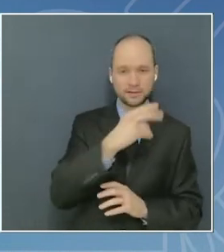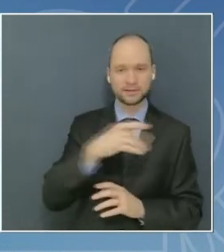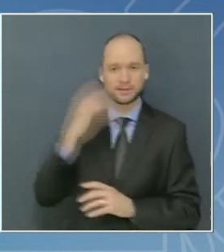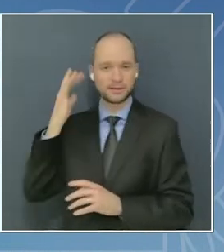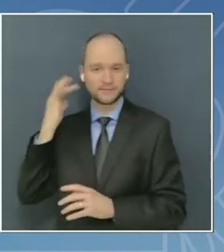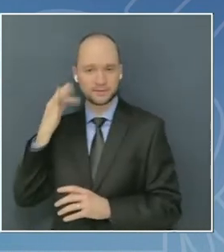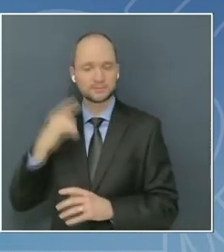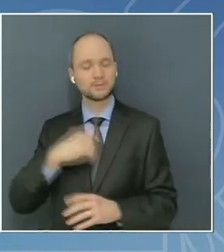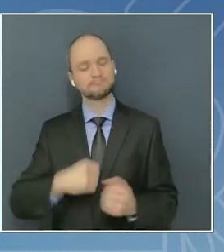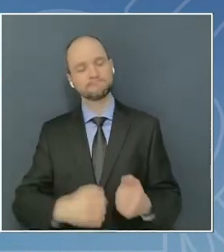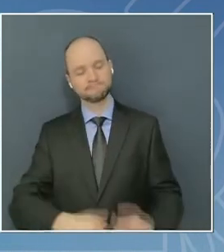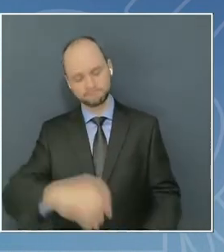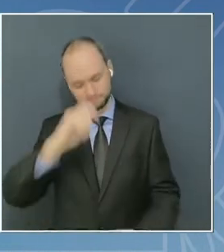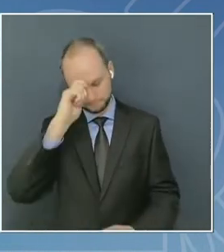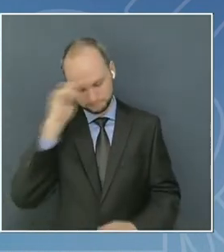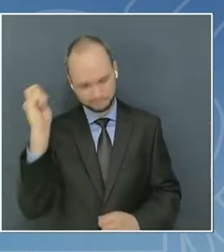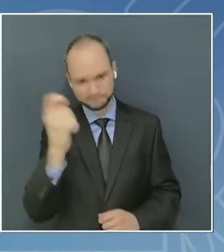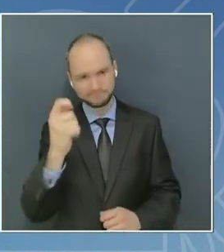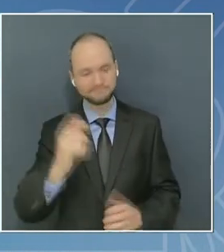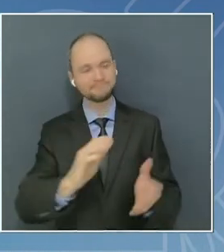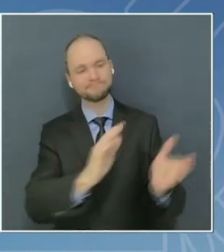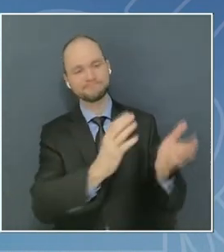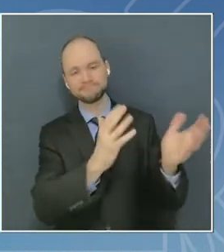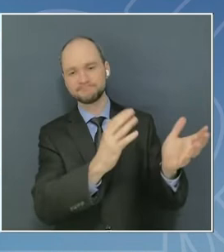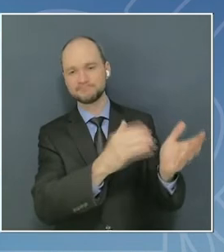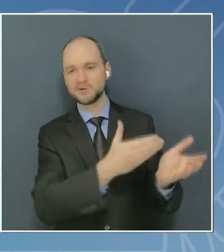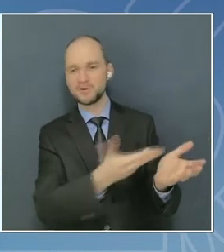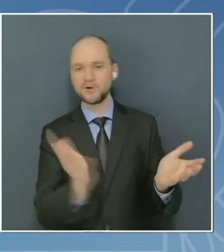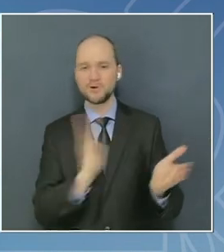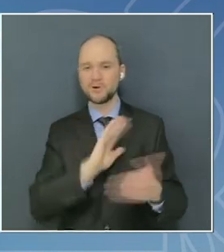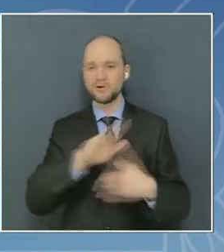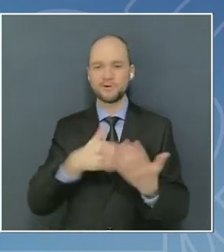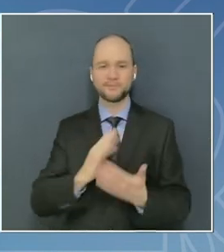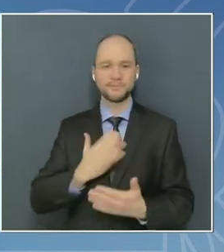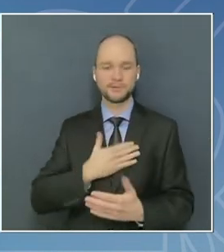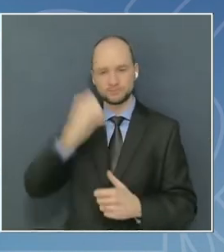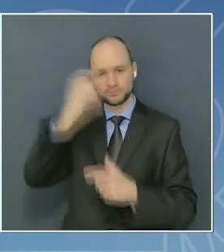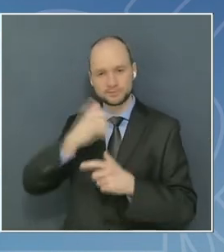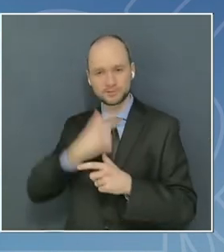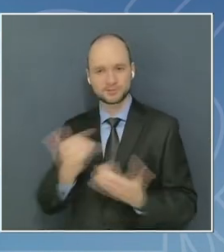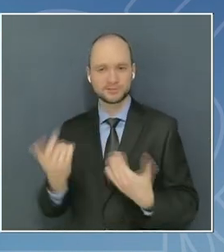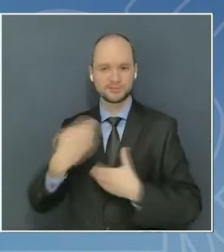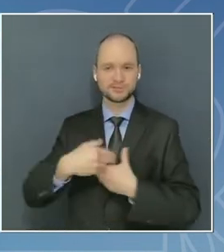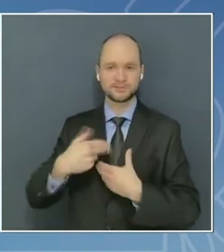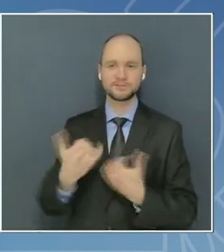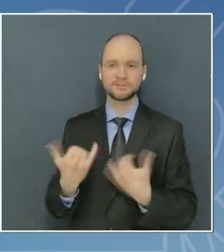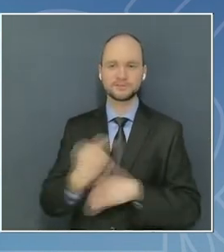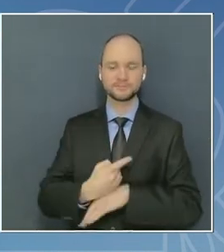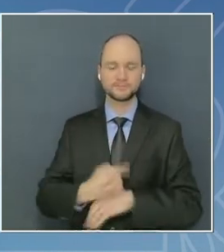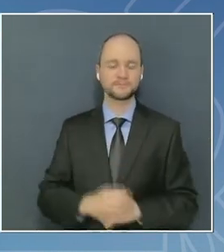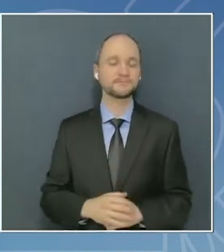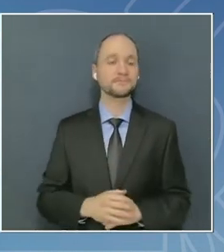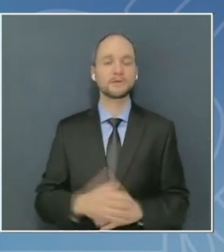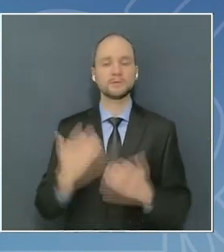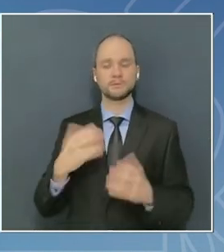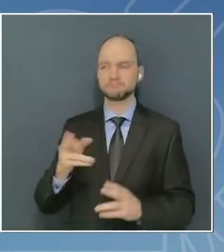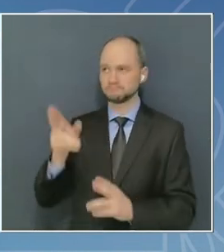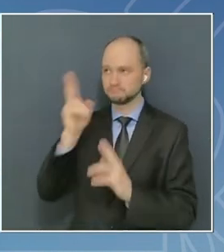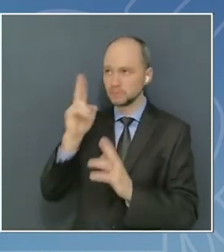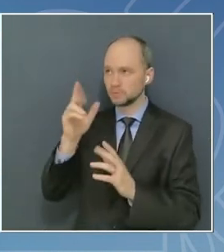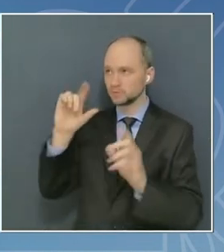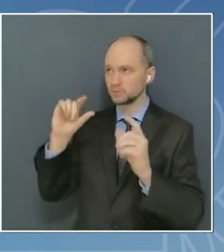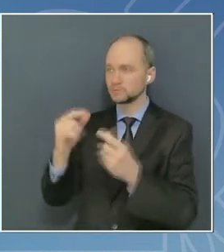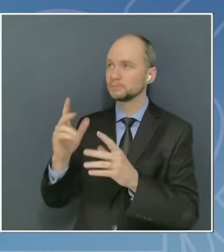to all my Pinoy brothers and sisters joining us today. Today, we will introduce and hear from a distinguished group of Americans, all of whom